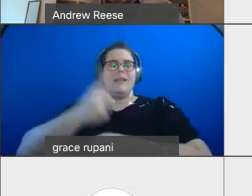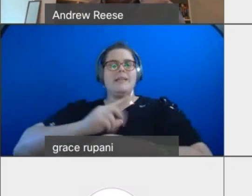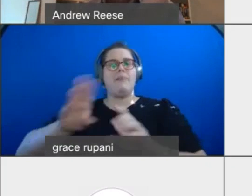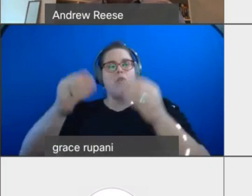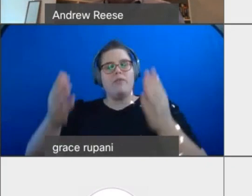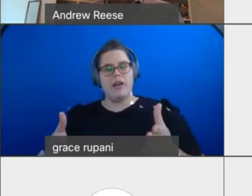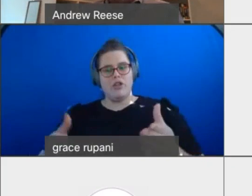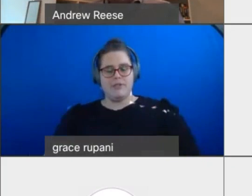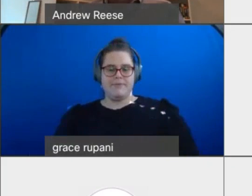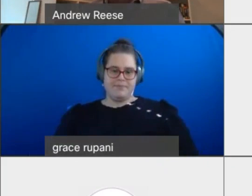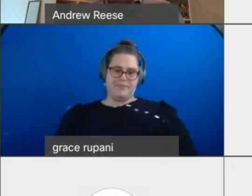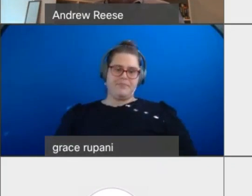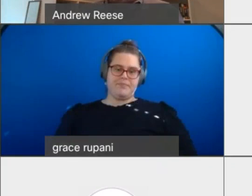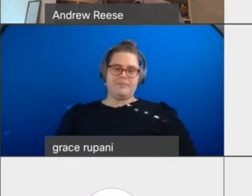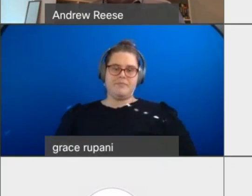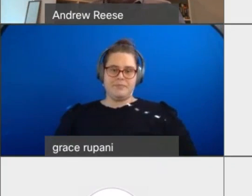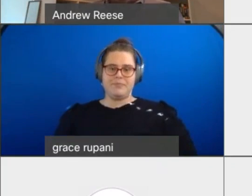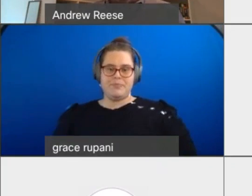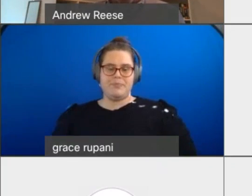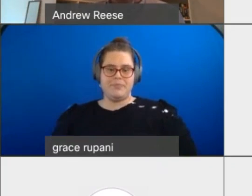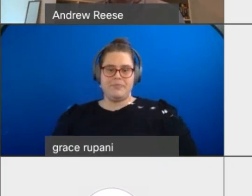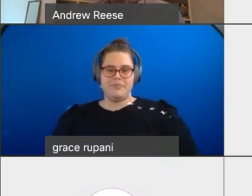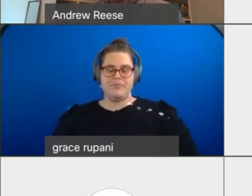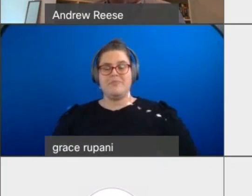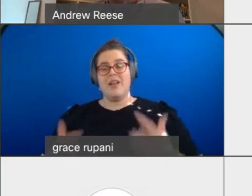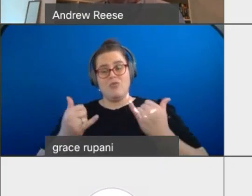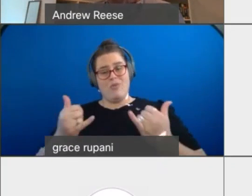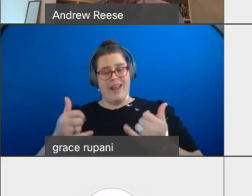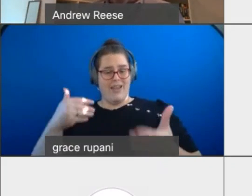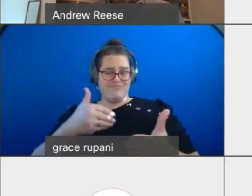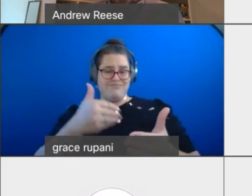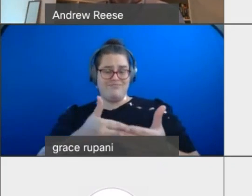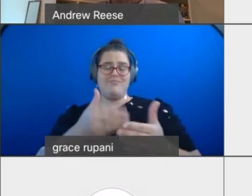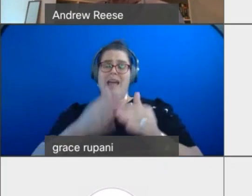Next, I would just so we're coming up on the end of the year, January 1,